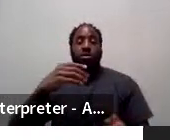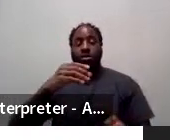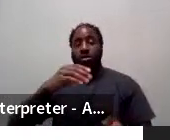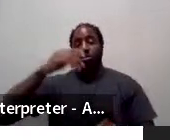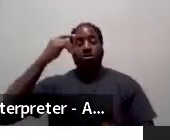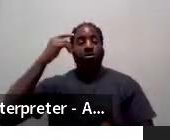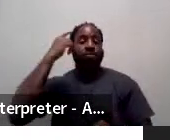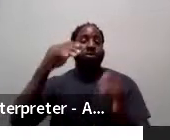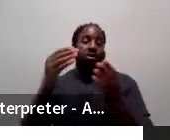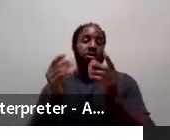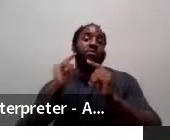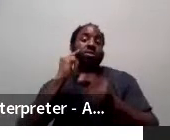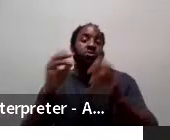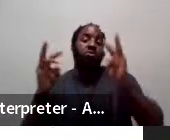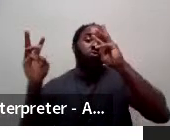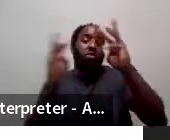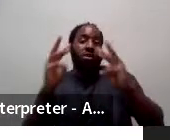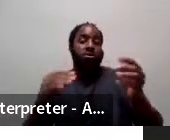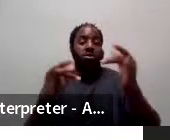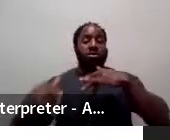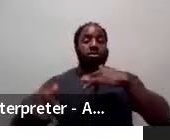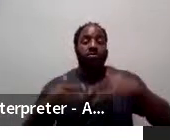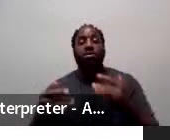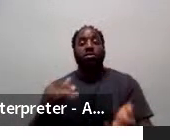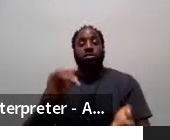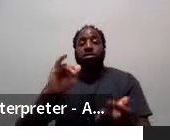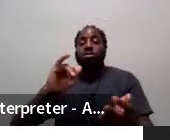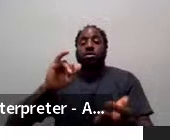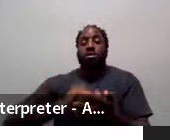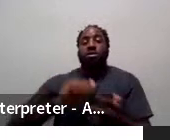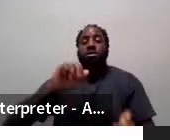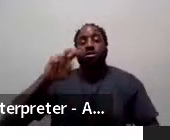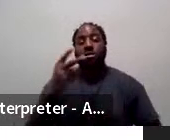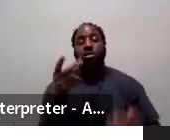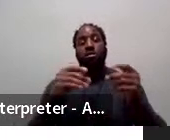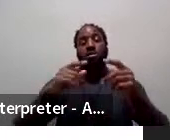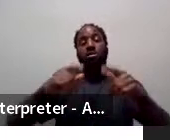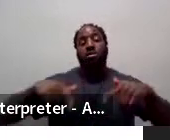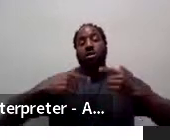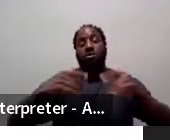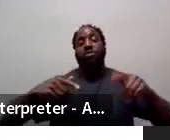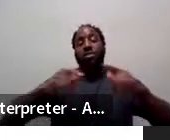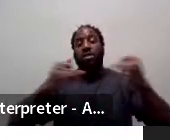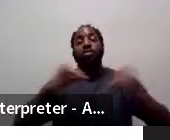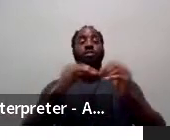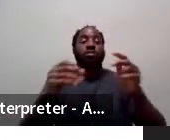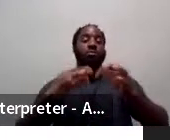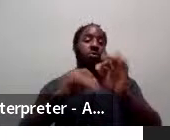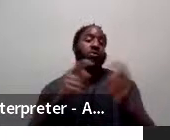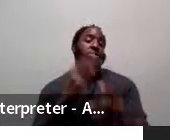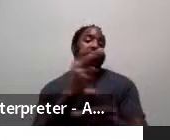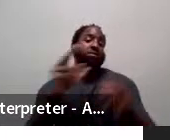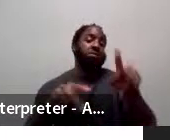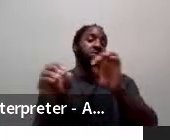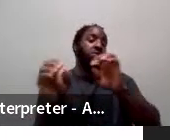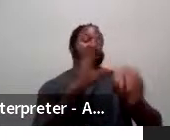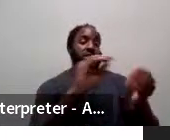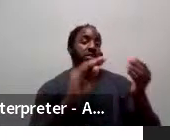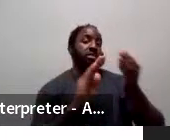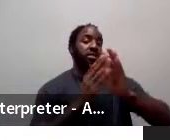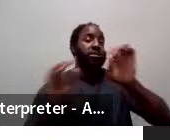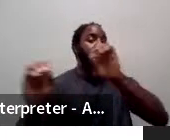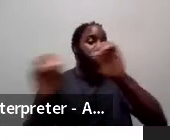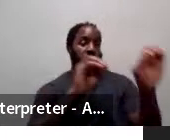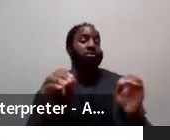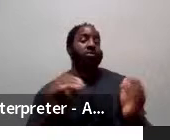events like Superstorm Sandy, that secondary lifeline is vital to keeping folks moving and keeping the city moving. Next slide.